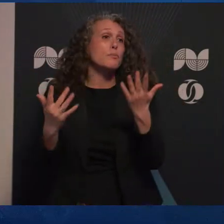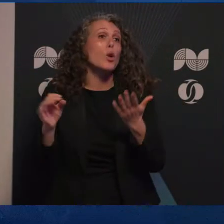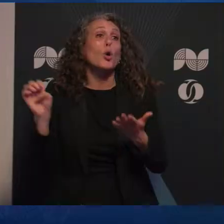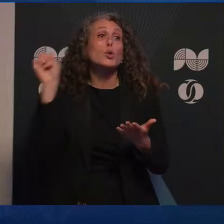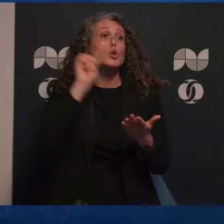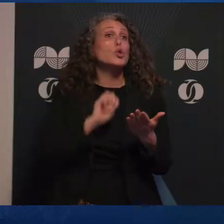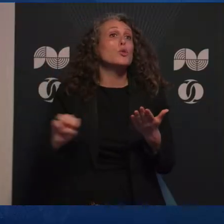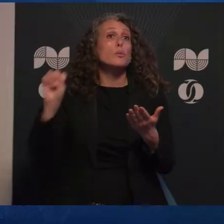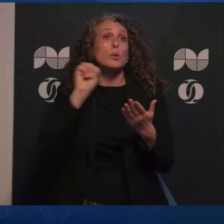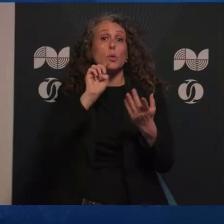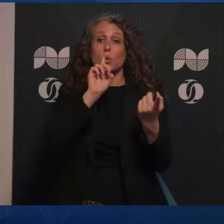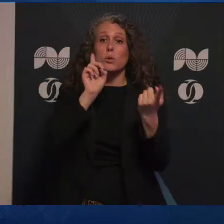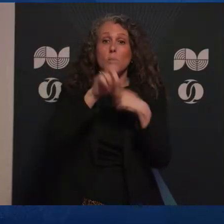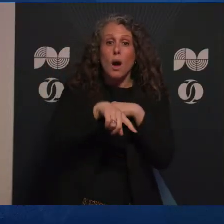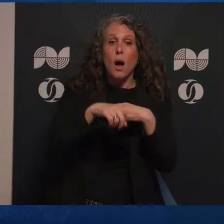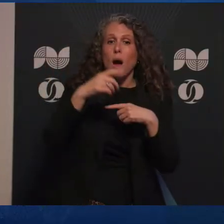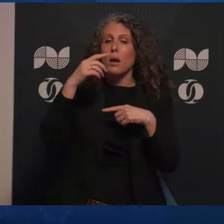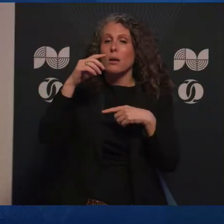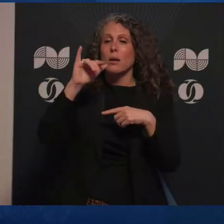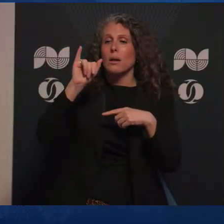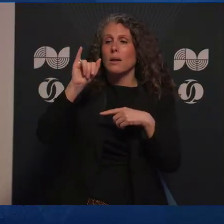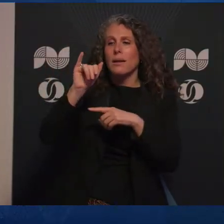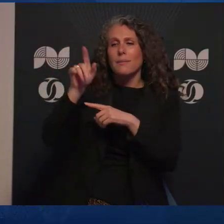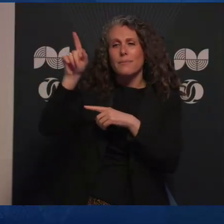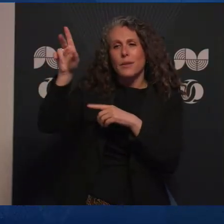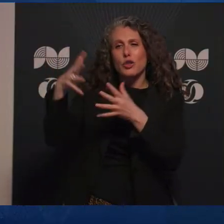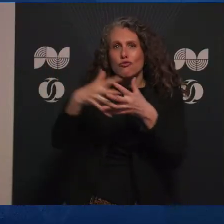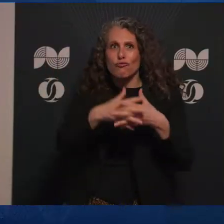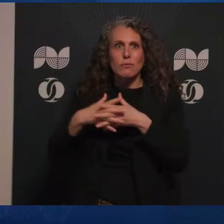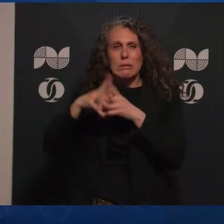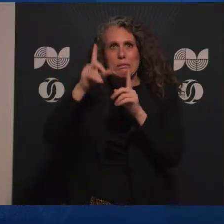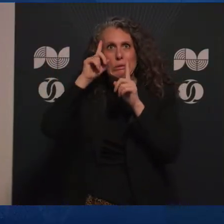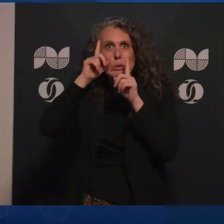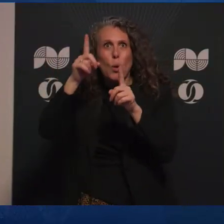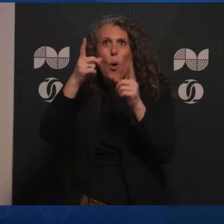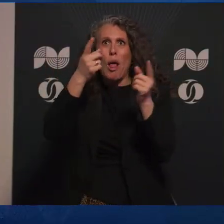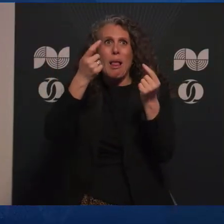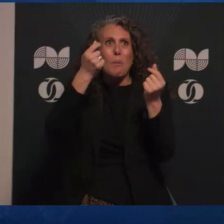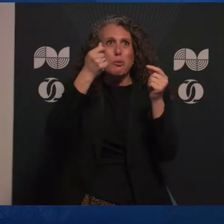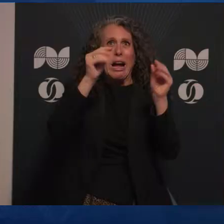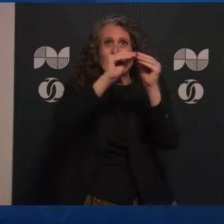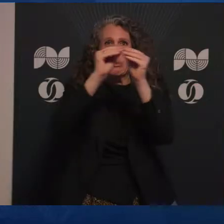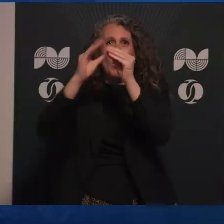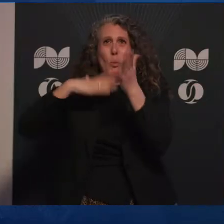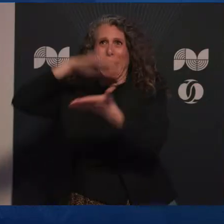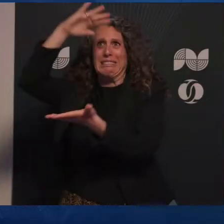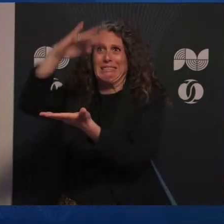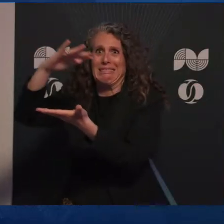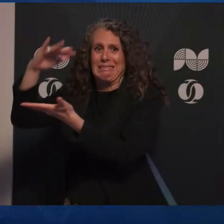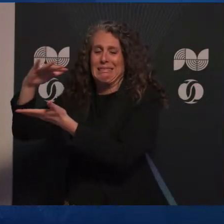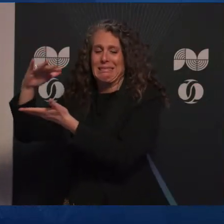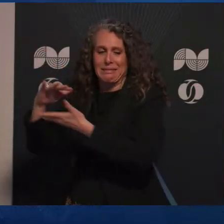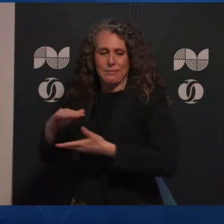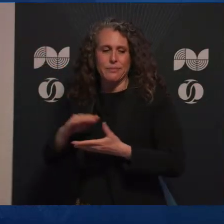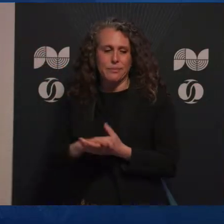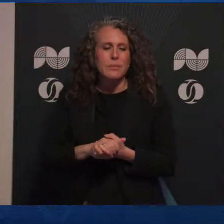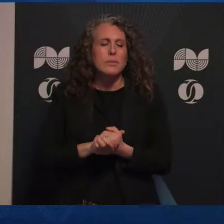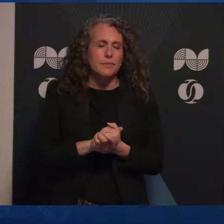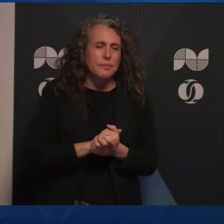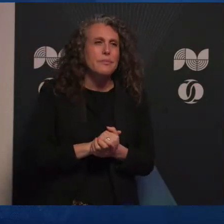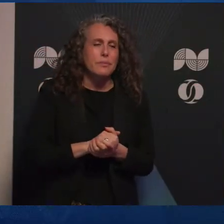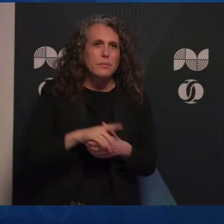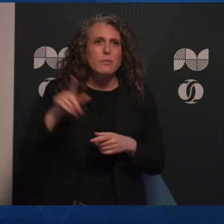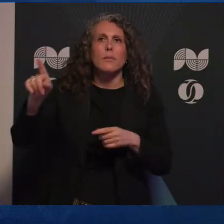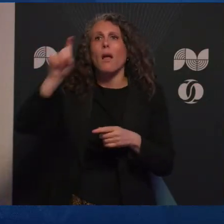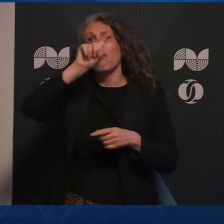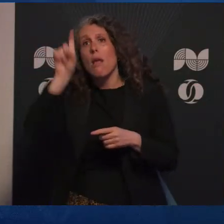the Inflation Reduction Act in the US, Chinese subsidies in electric vehicle